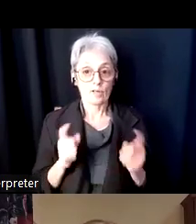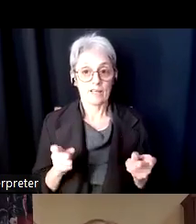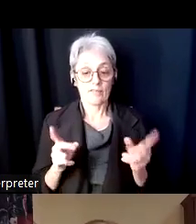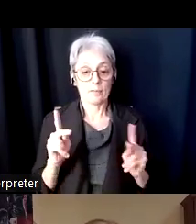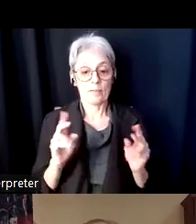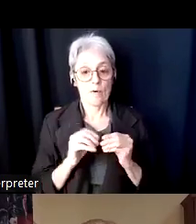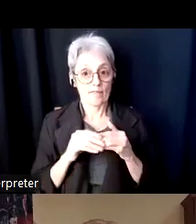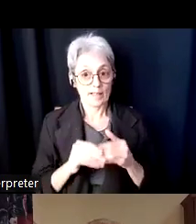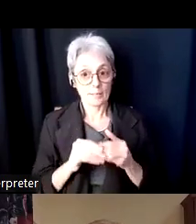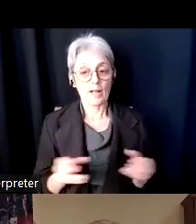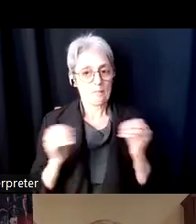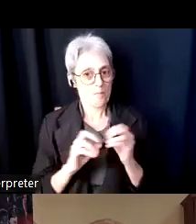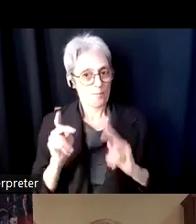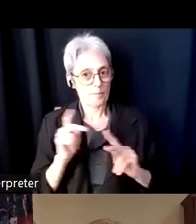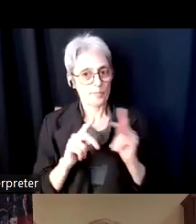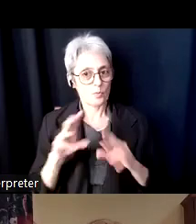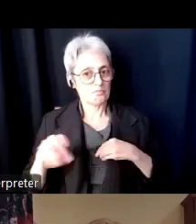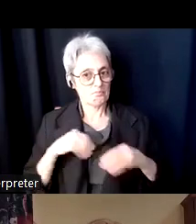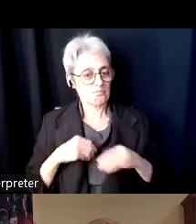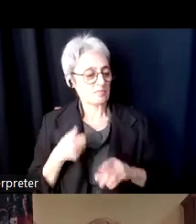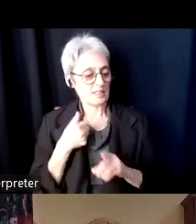in to self-direct. So the next slide.